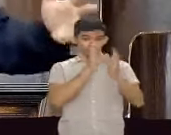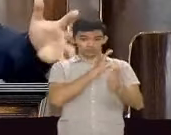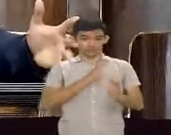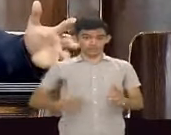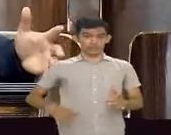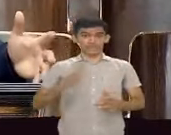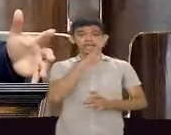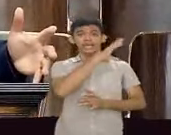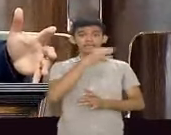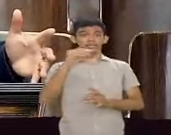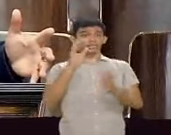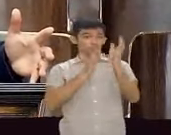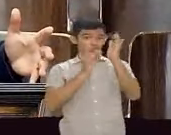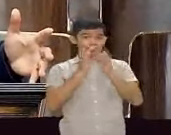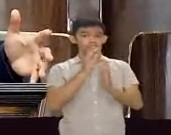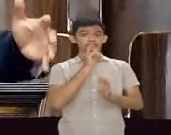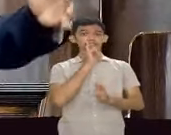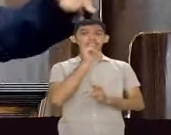God, hence,